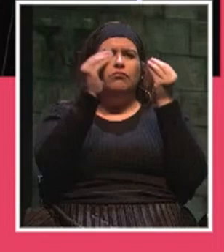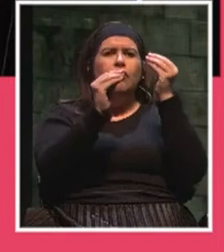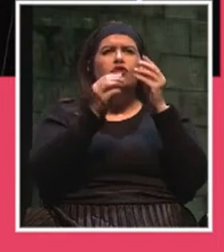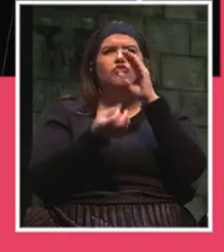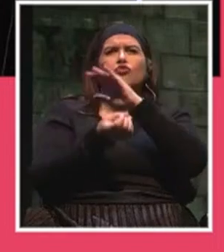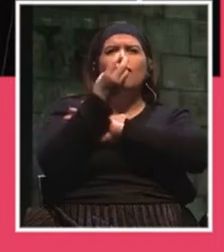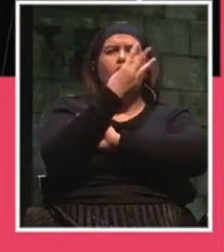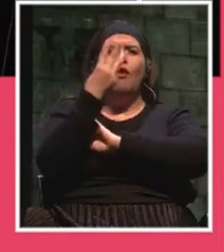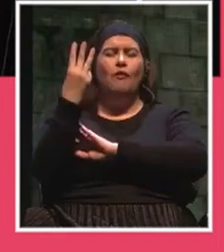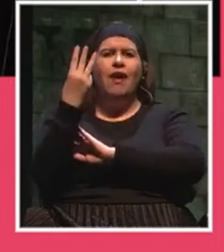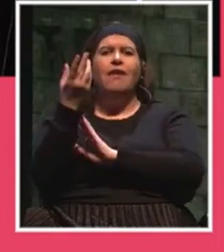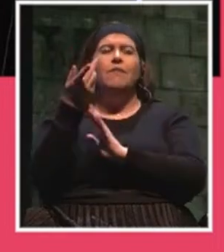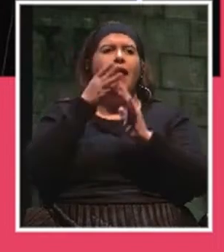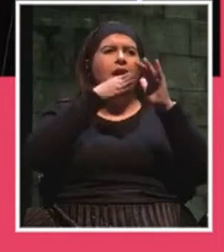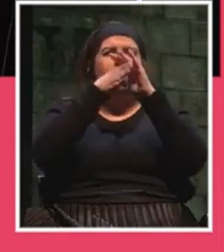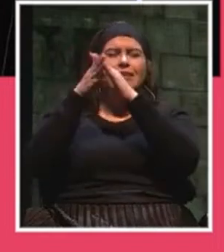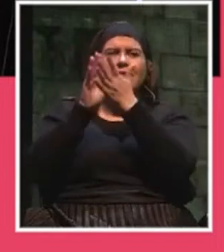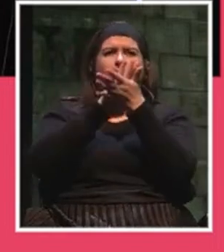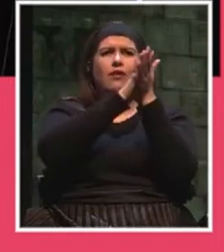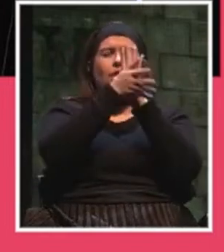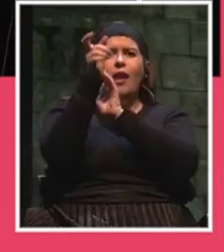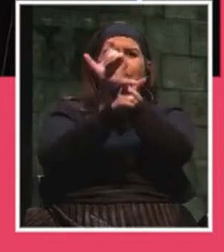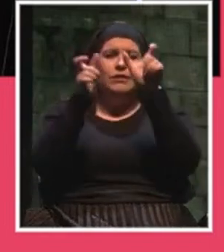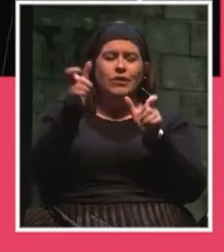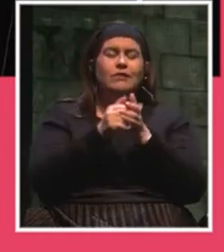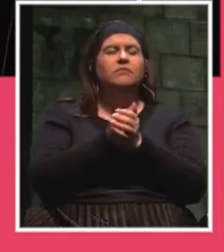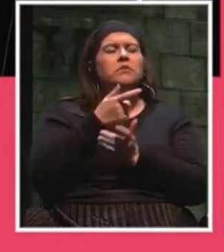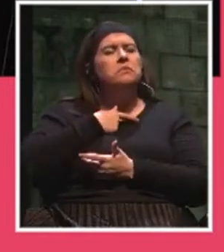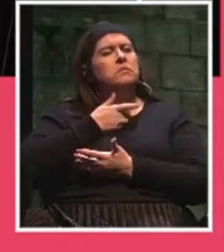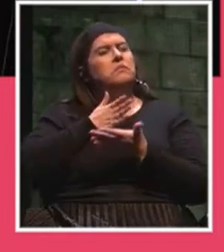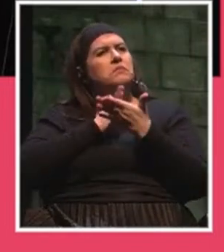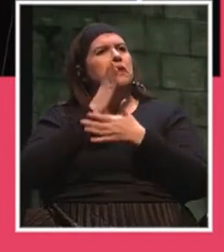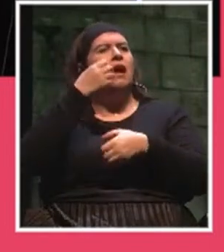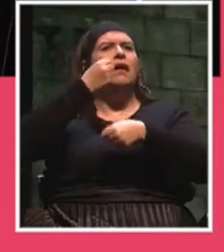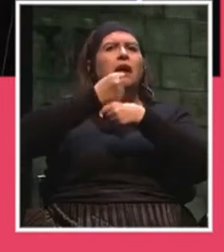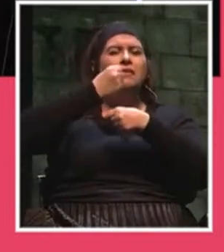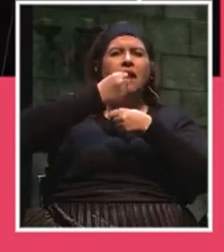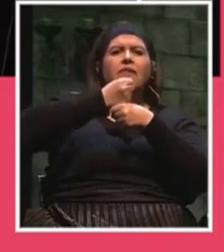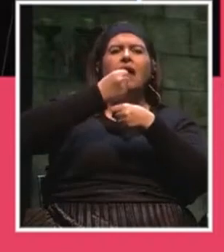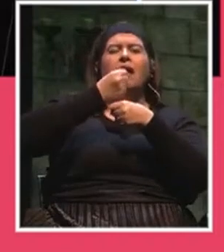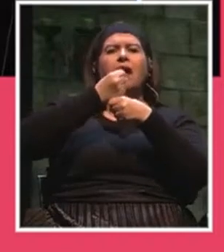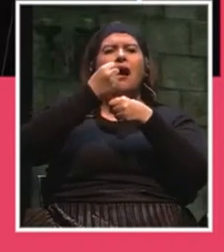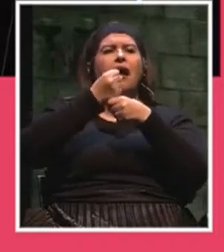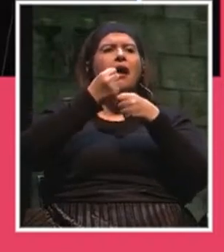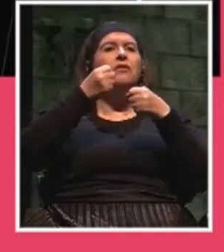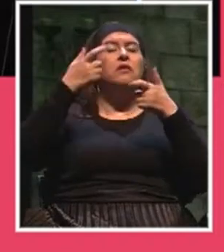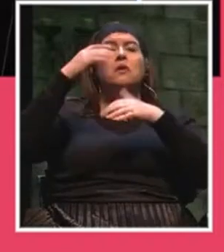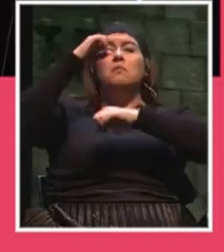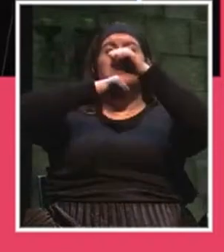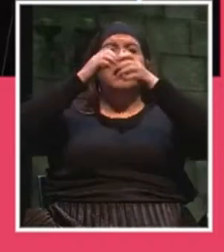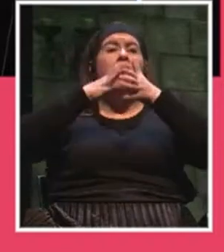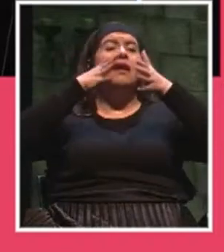globally. So I started working in big media companies as a content